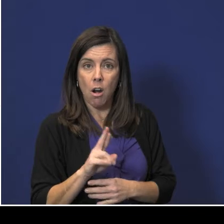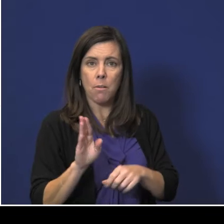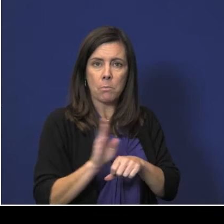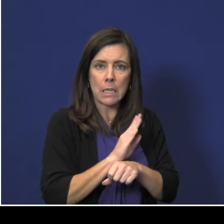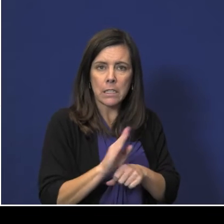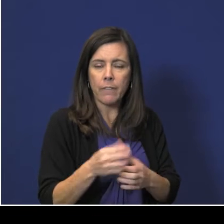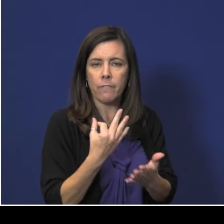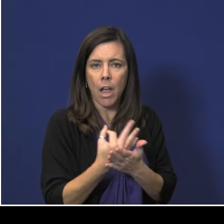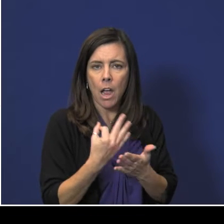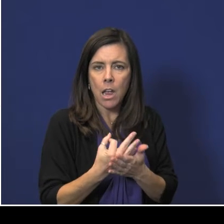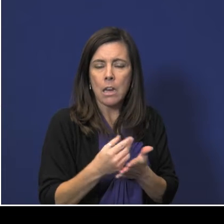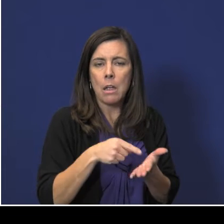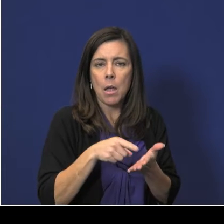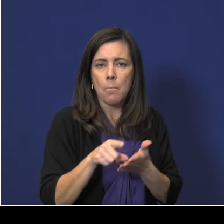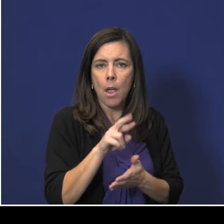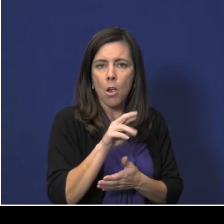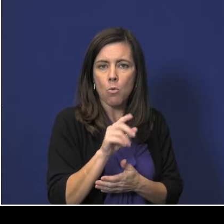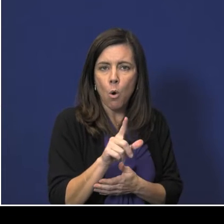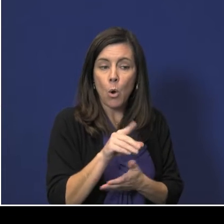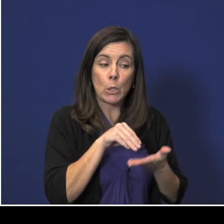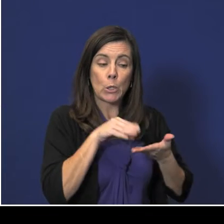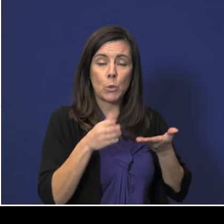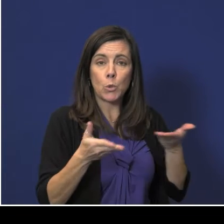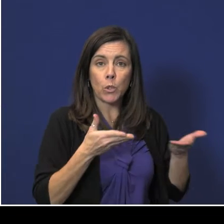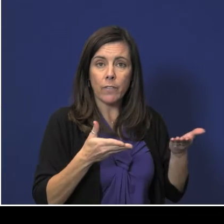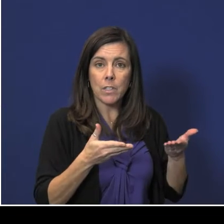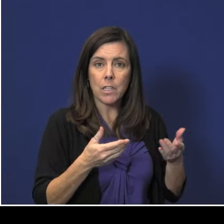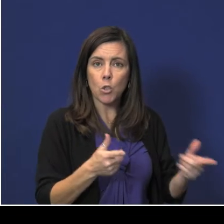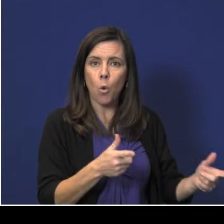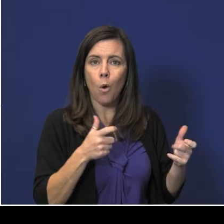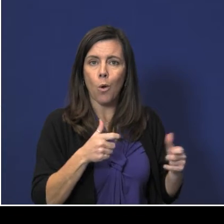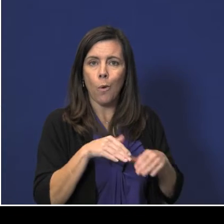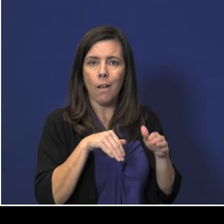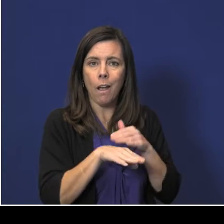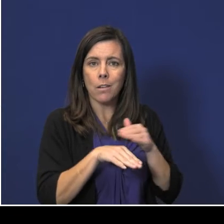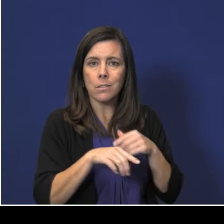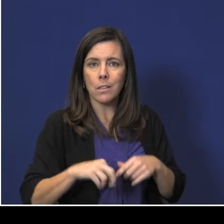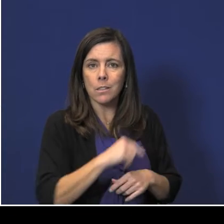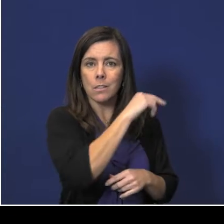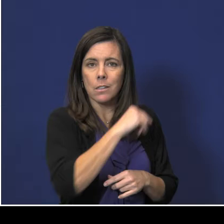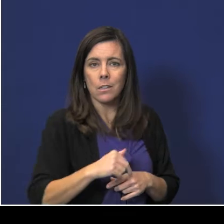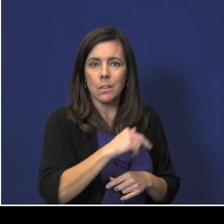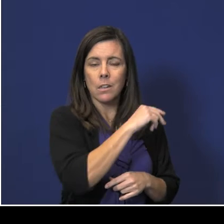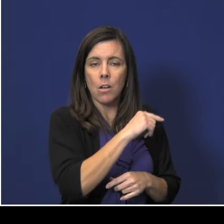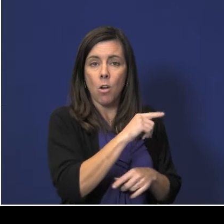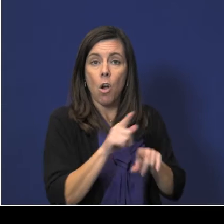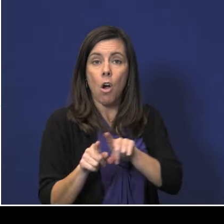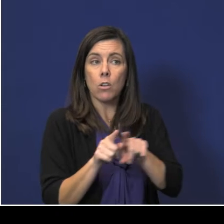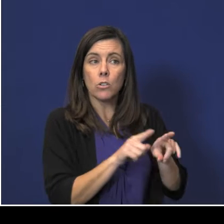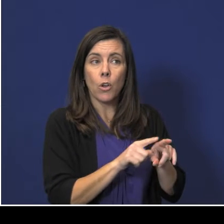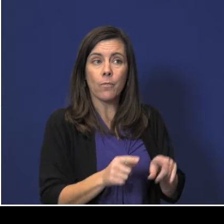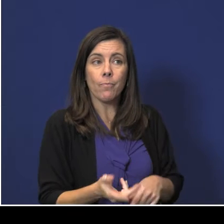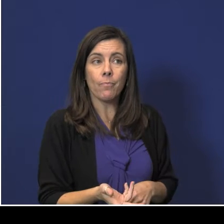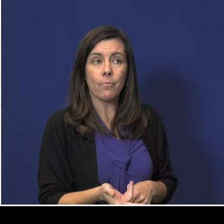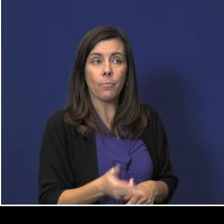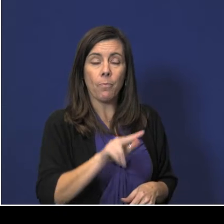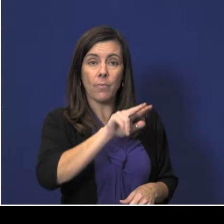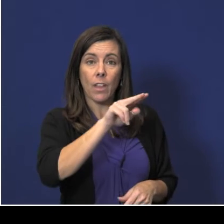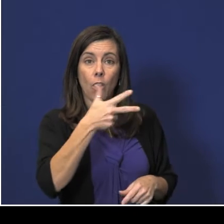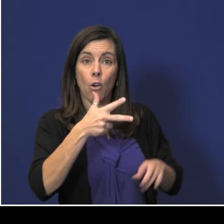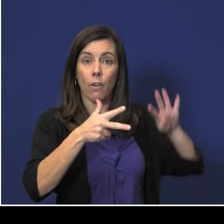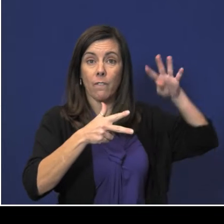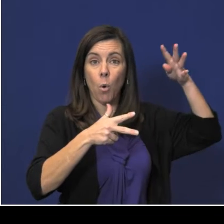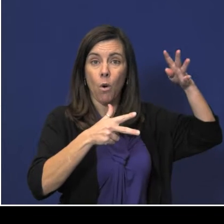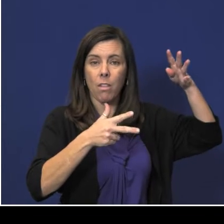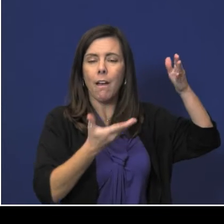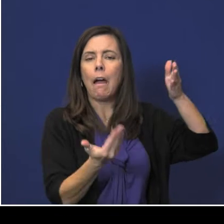finance, payroll, and student services, so with quick access from one level to the other, but also quick access from the 3rd level to the 4th level, again,